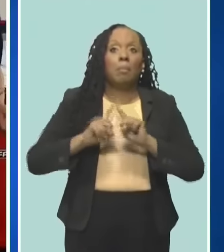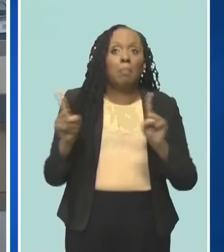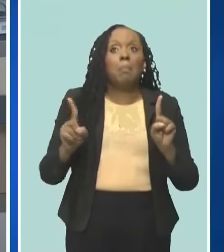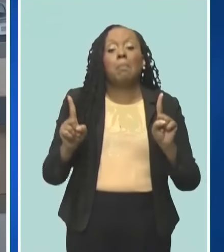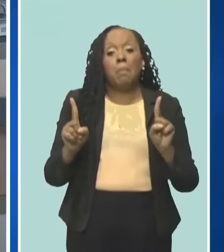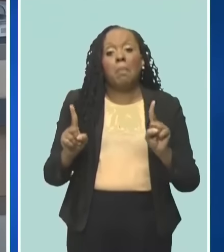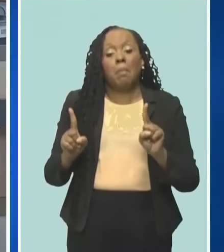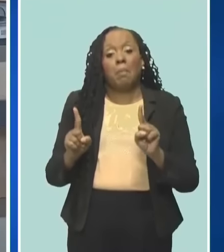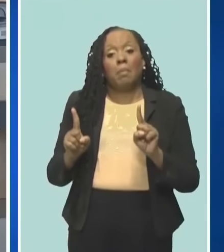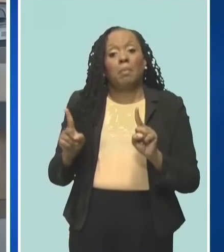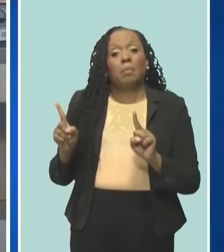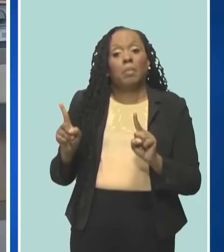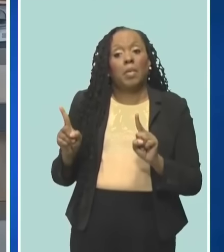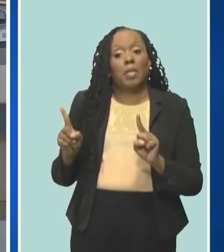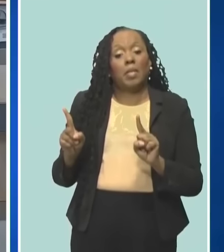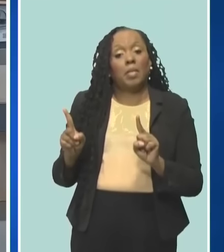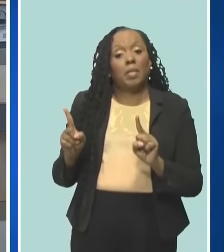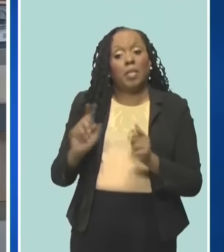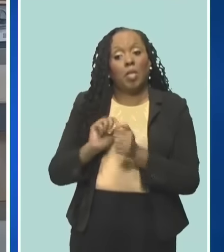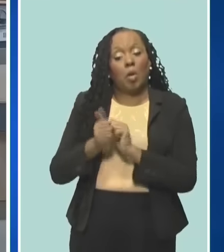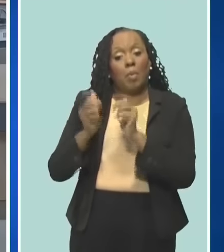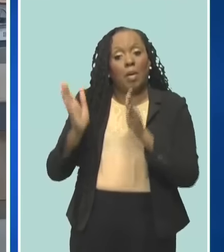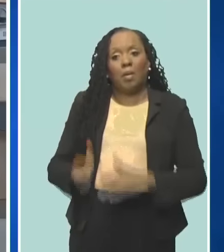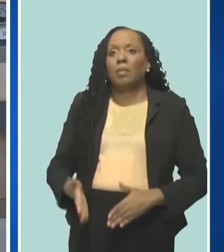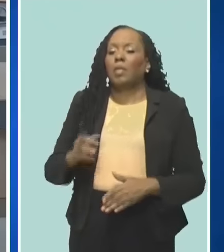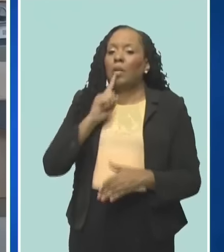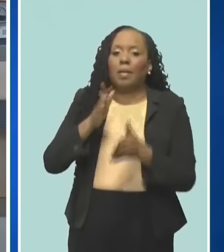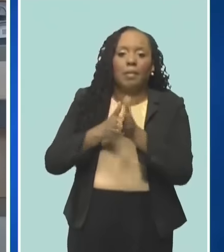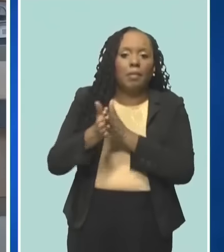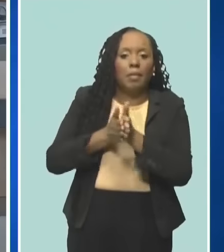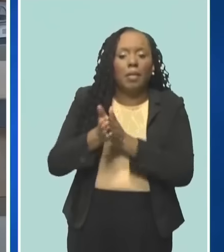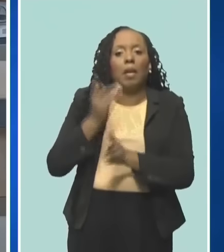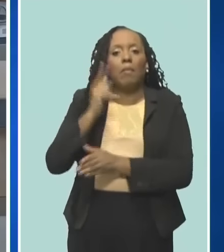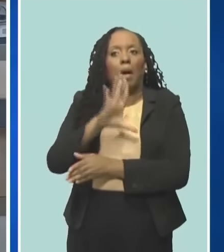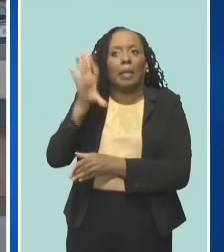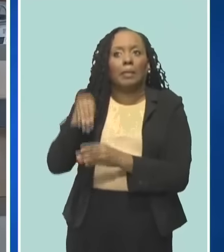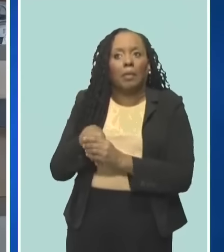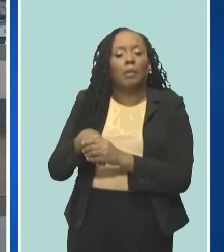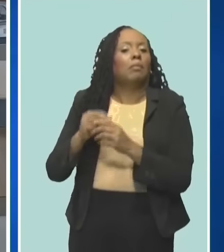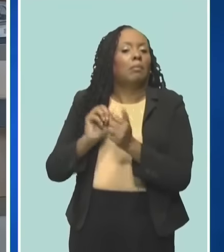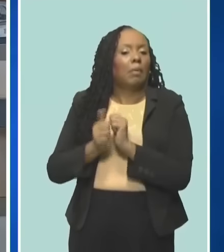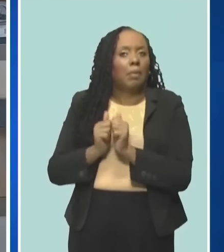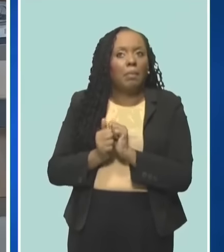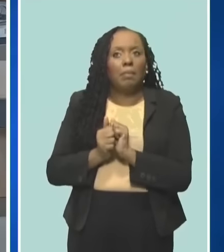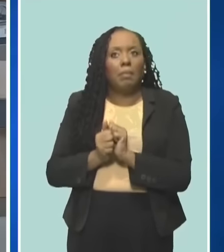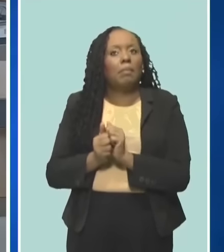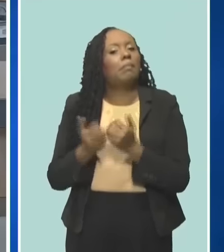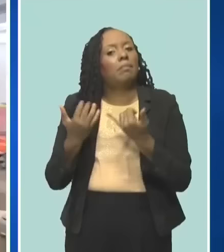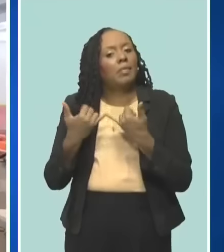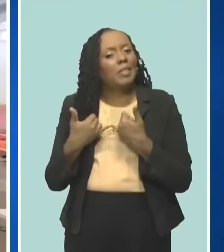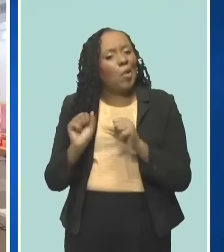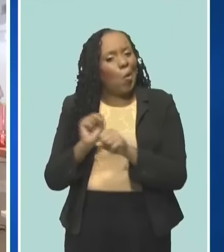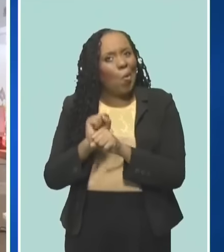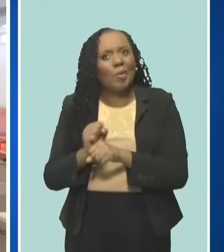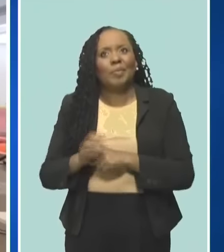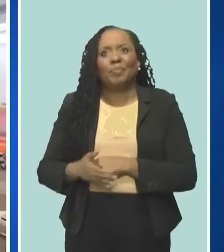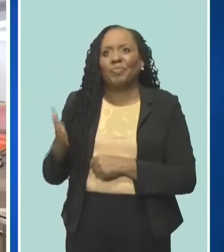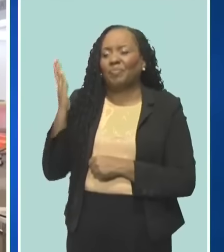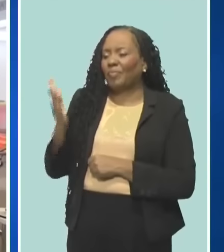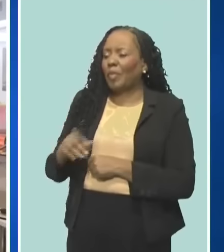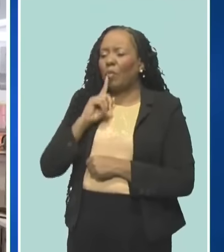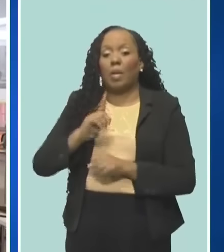competitors, it's easy to see the country's participation in the world's biggest skills competition has not been in vain. To me, it was